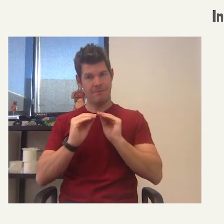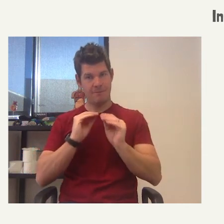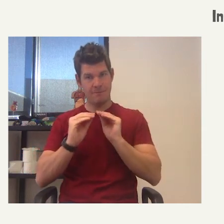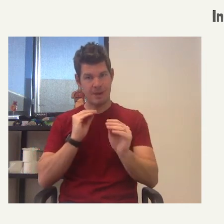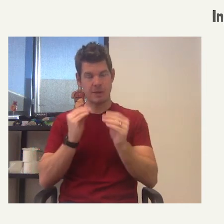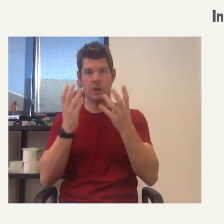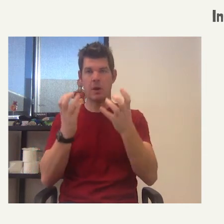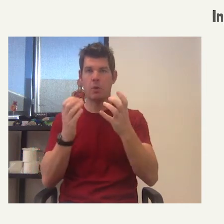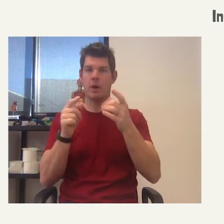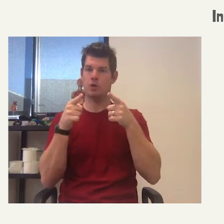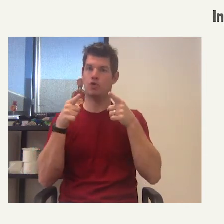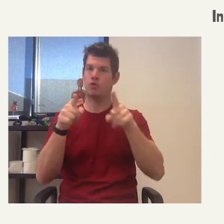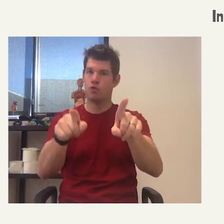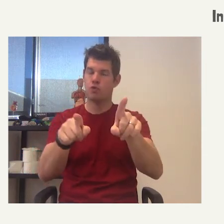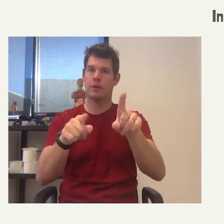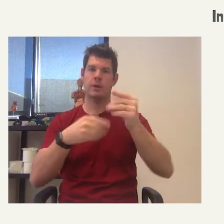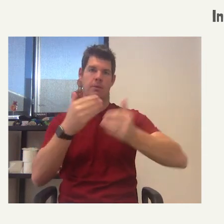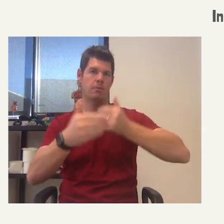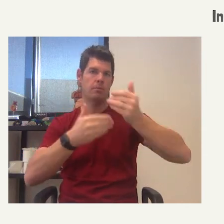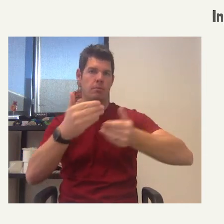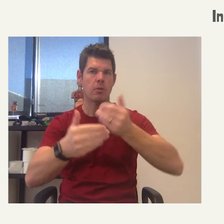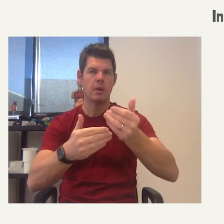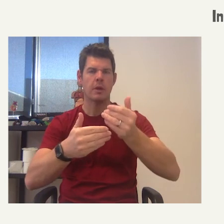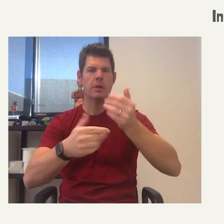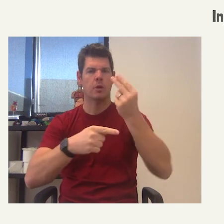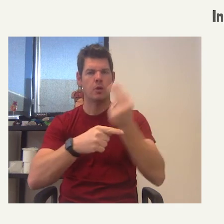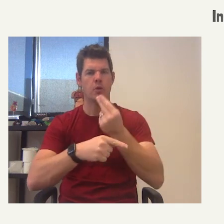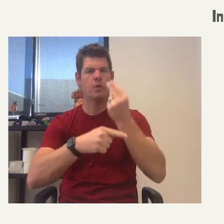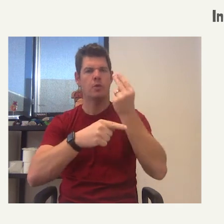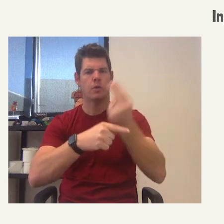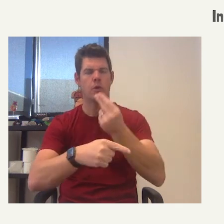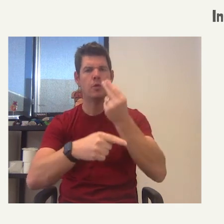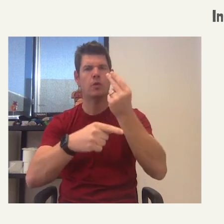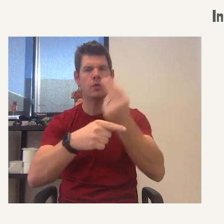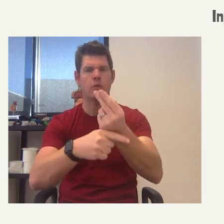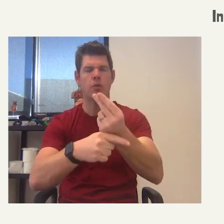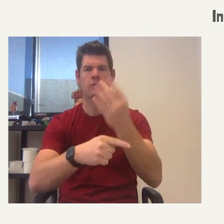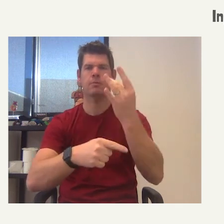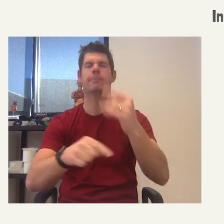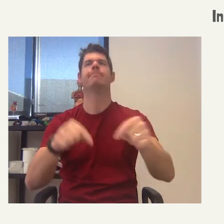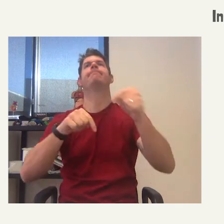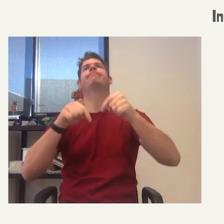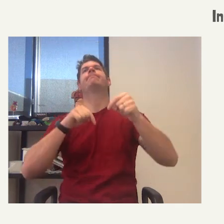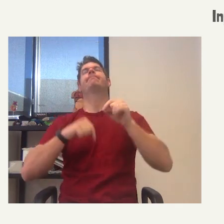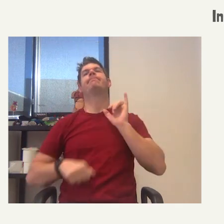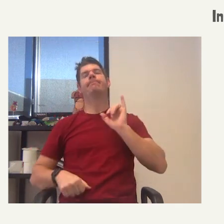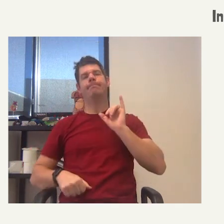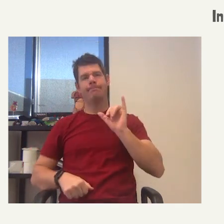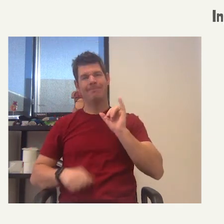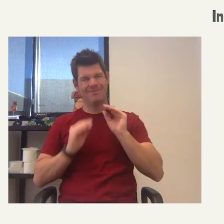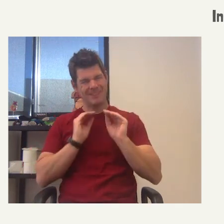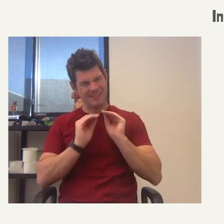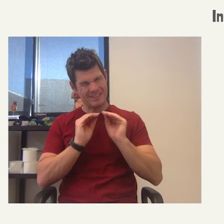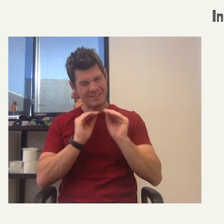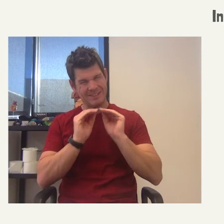it as we're designing it so that we can come back to it over and over again for multiple iterations, so that we